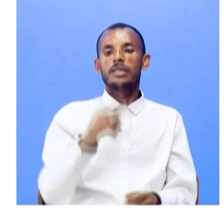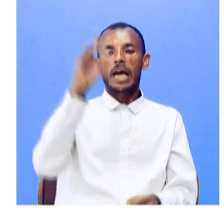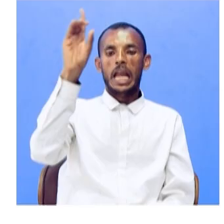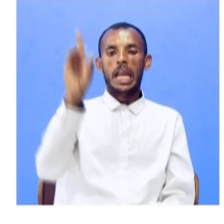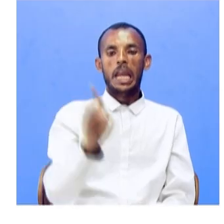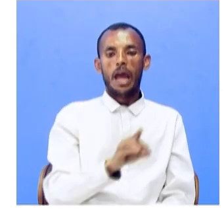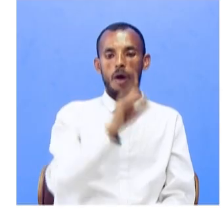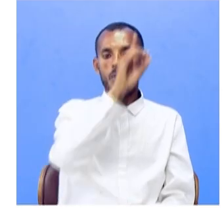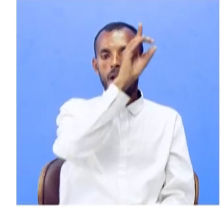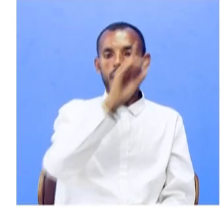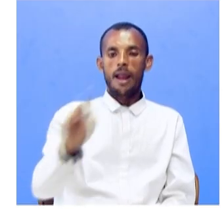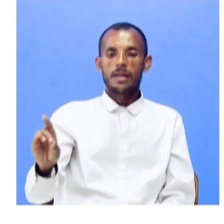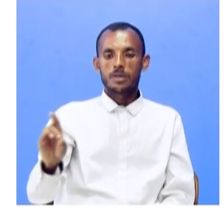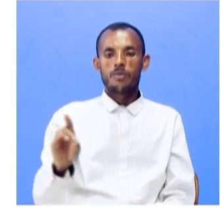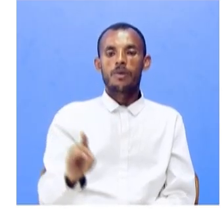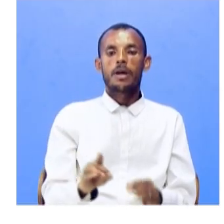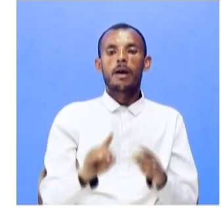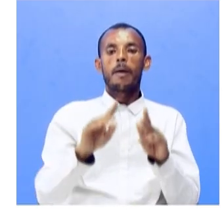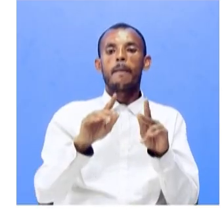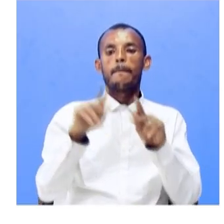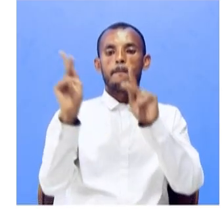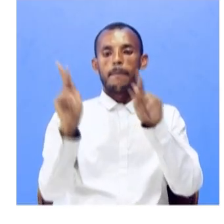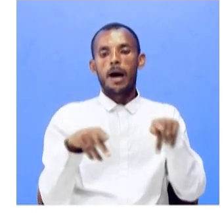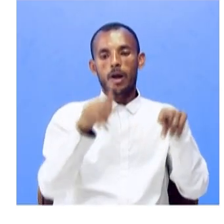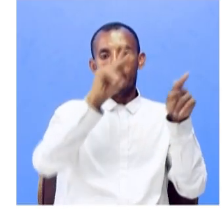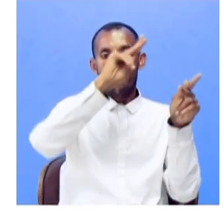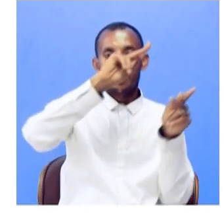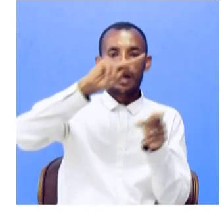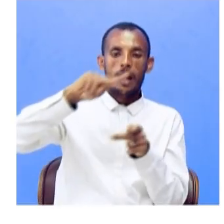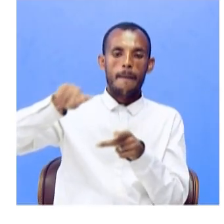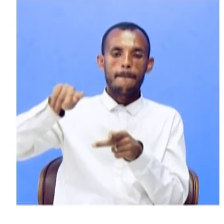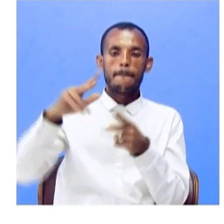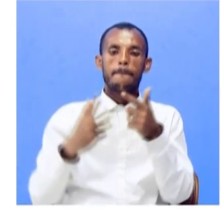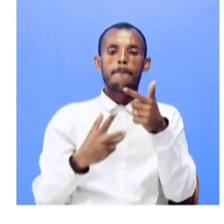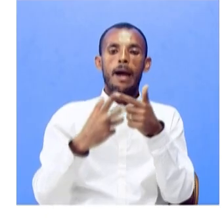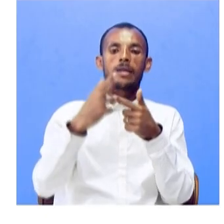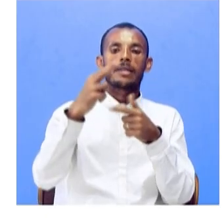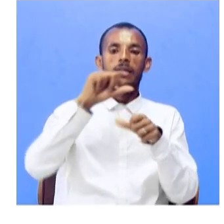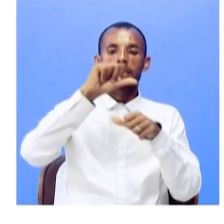a parallelogram bisect each other. The diagonals